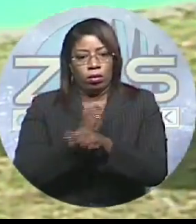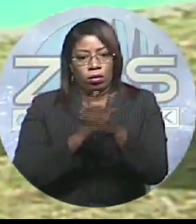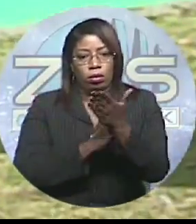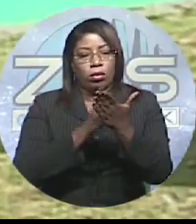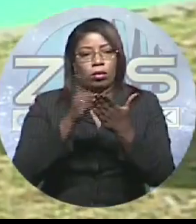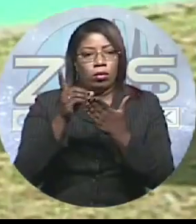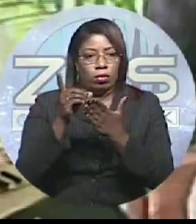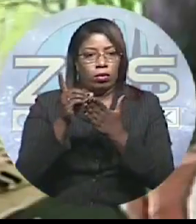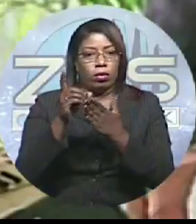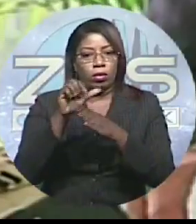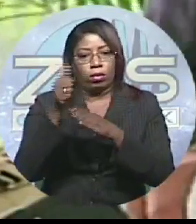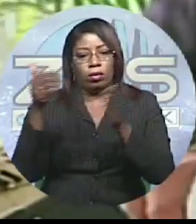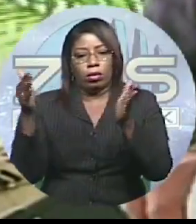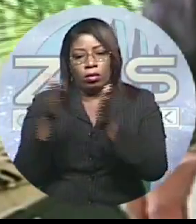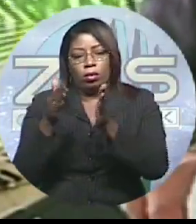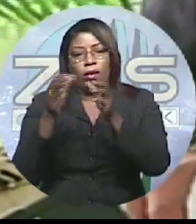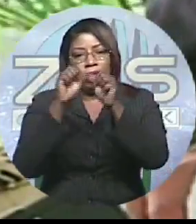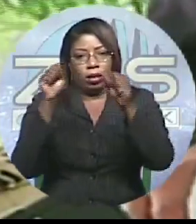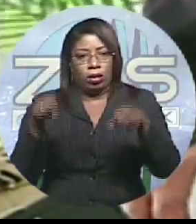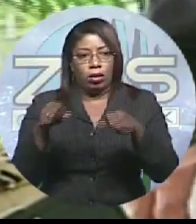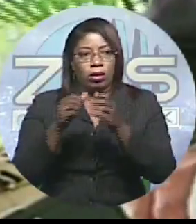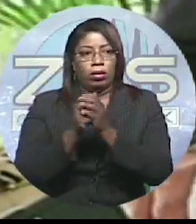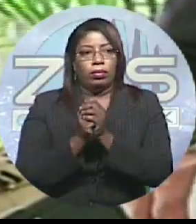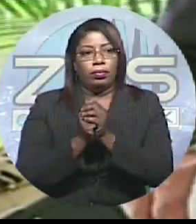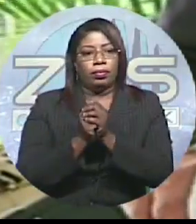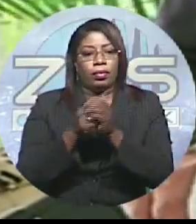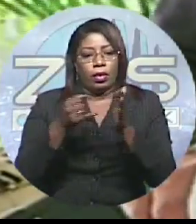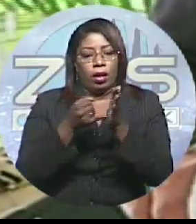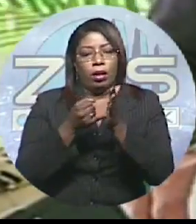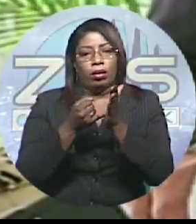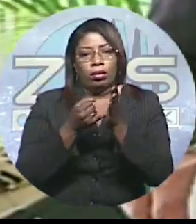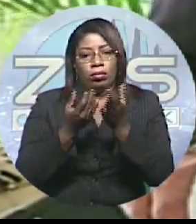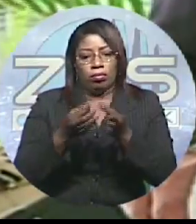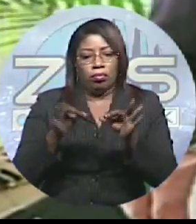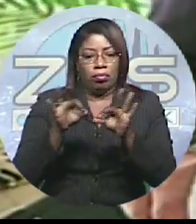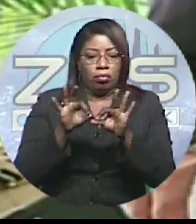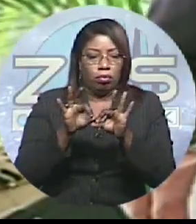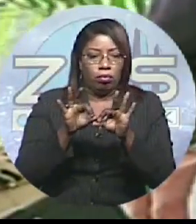such facilities. I think it's important that when you